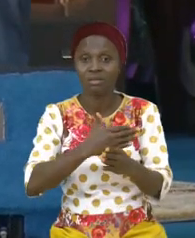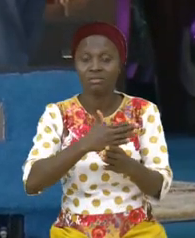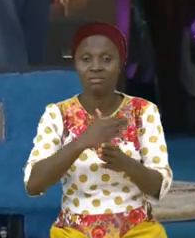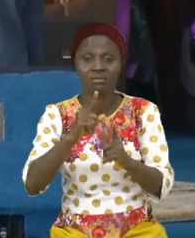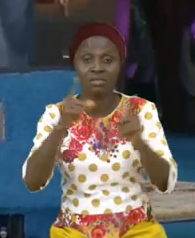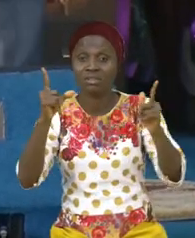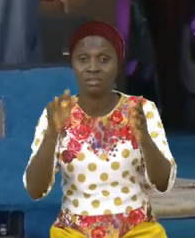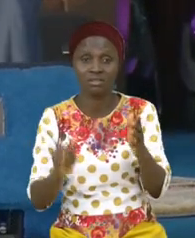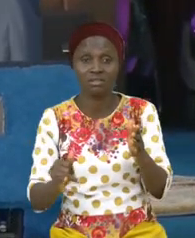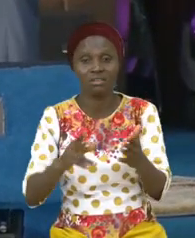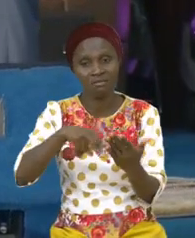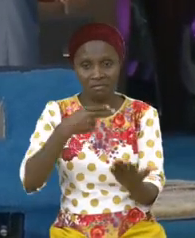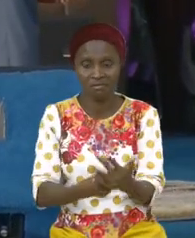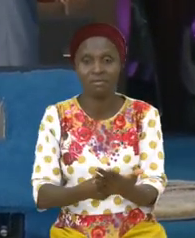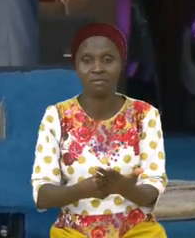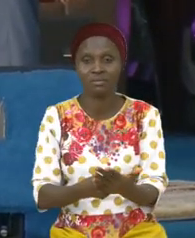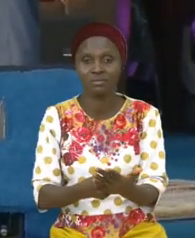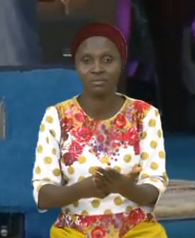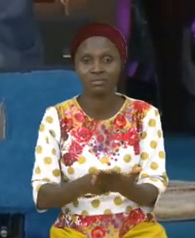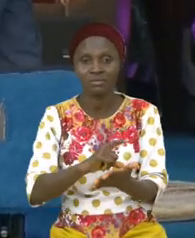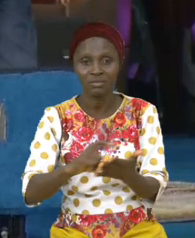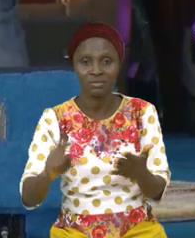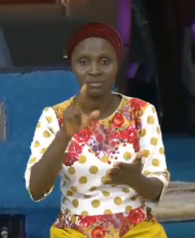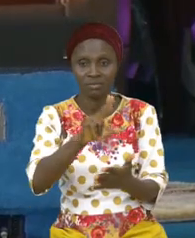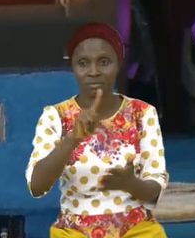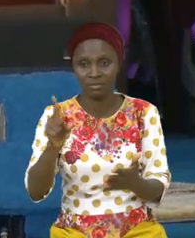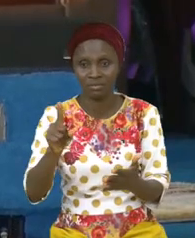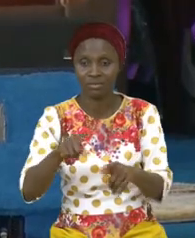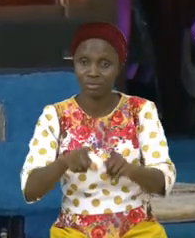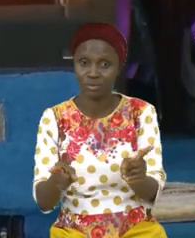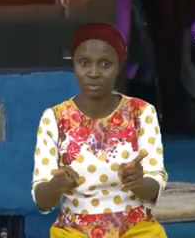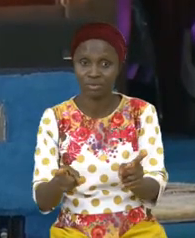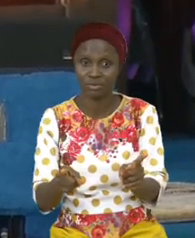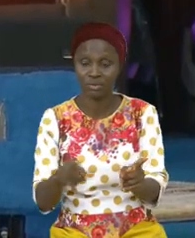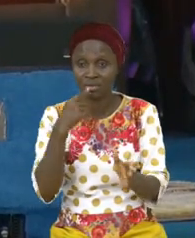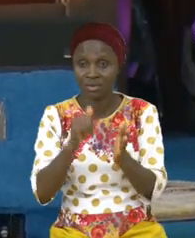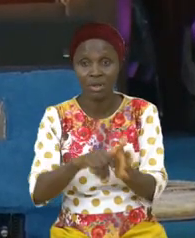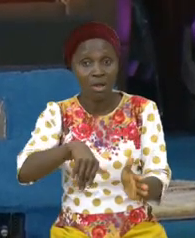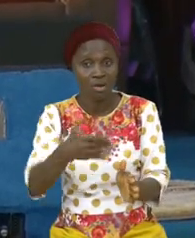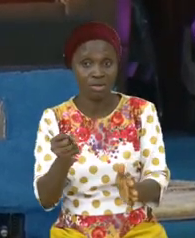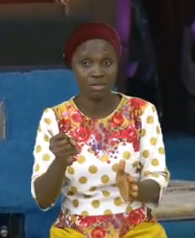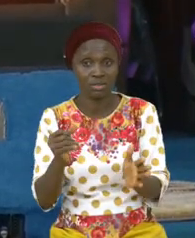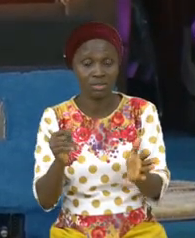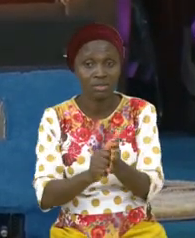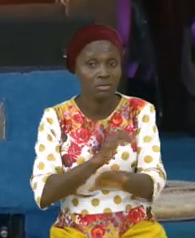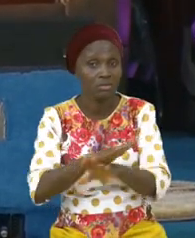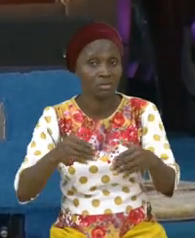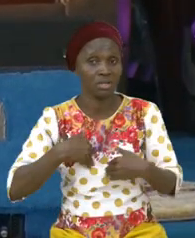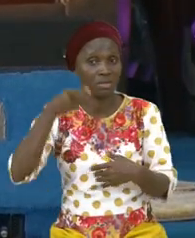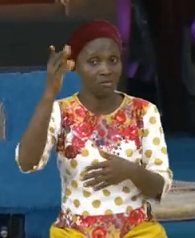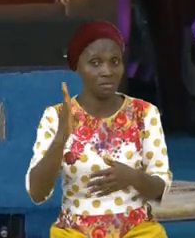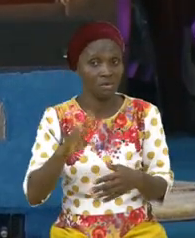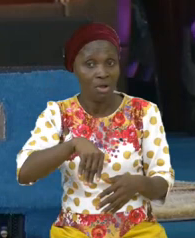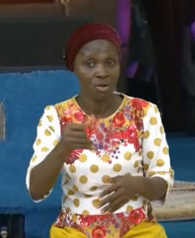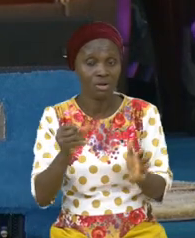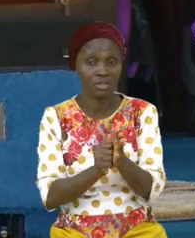verse 31, but it says, others that do not have God, others that